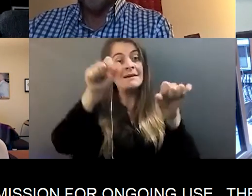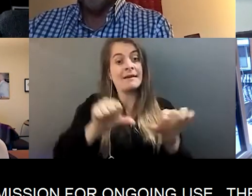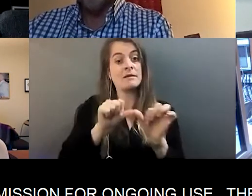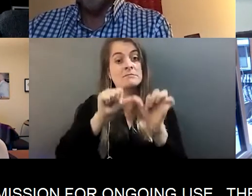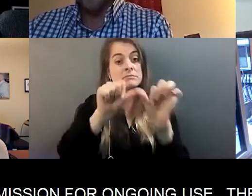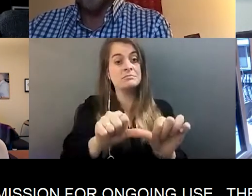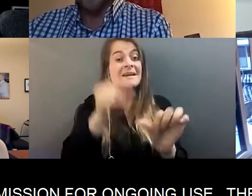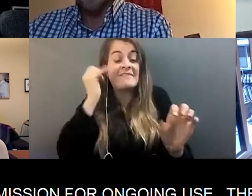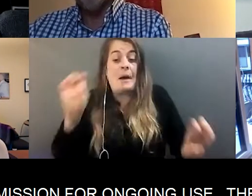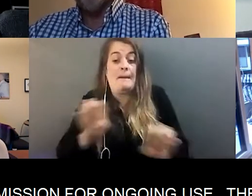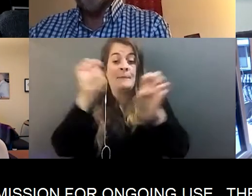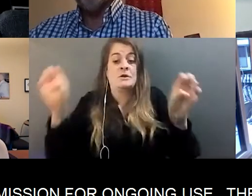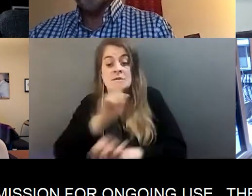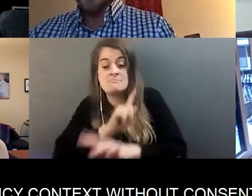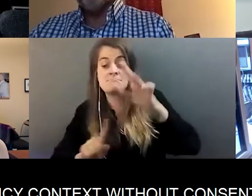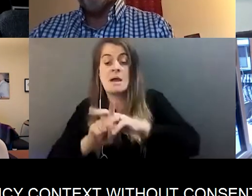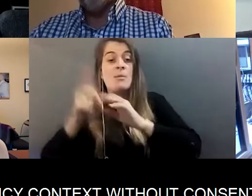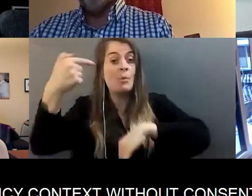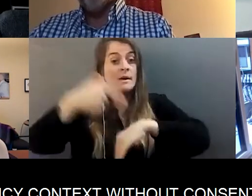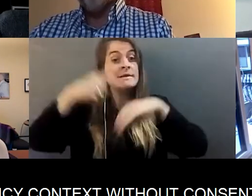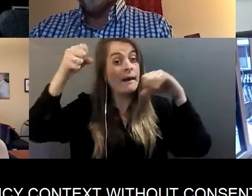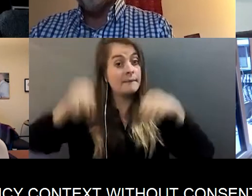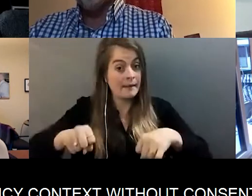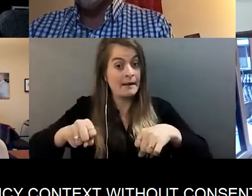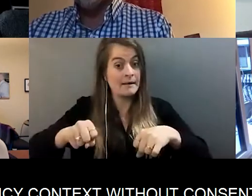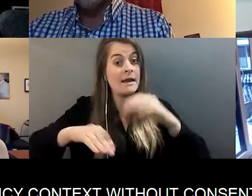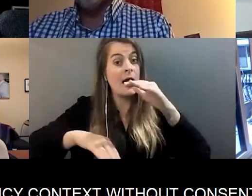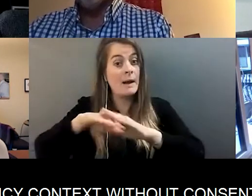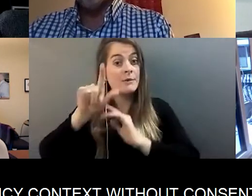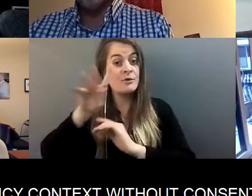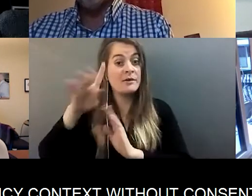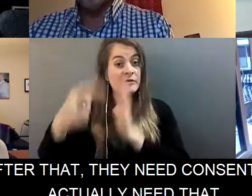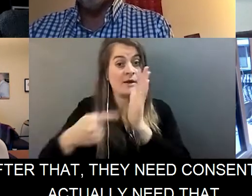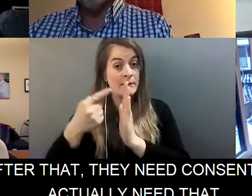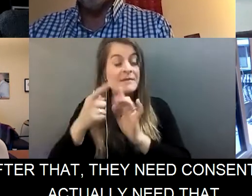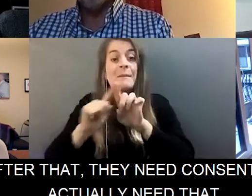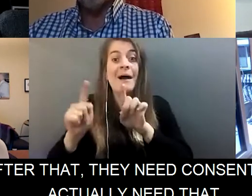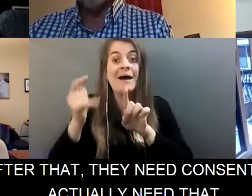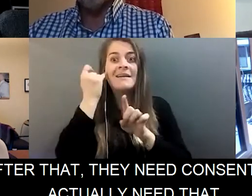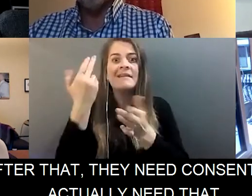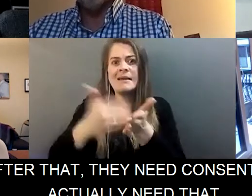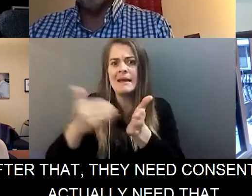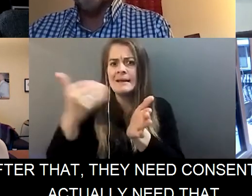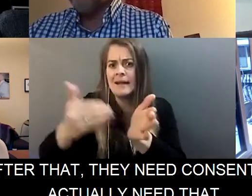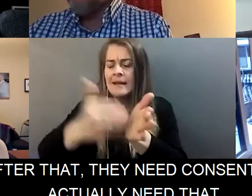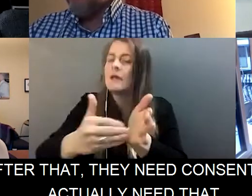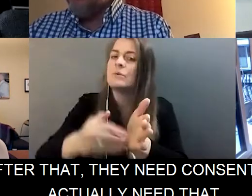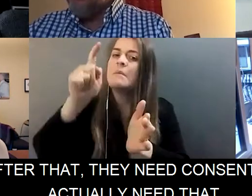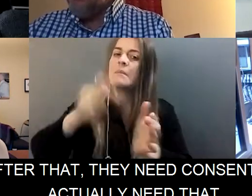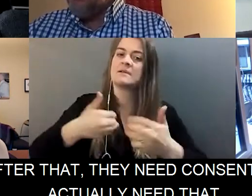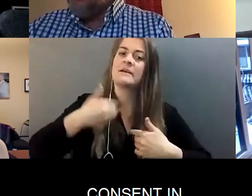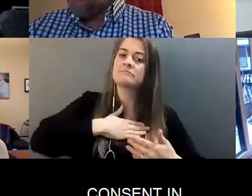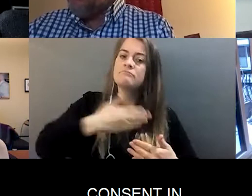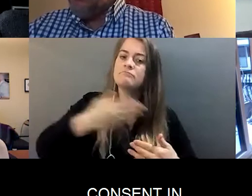they can use it in an emergency context without consent for up to 24 hours. But after that, they need consent, and they actually